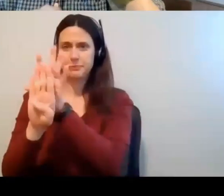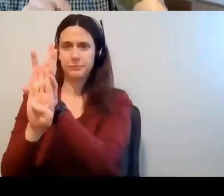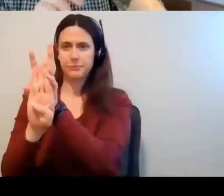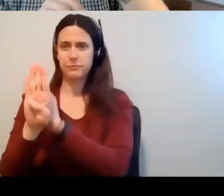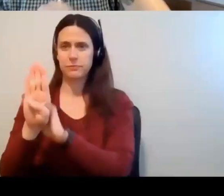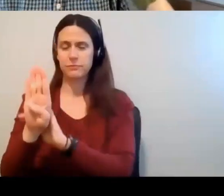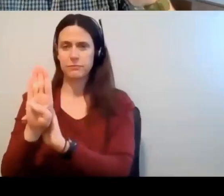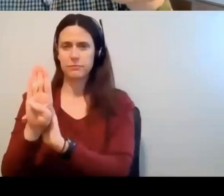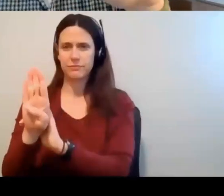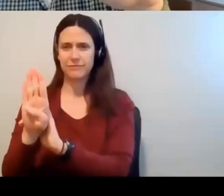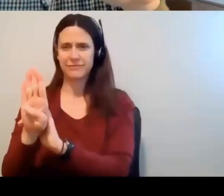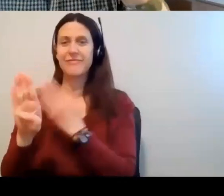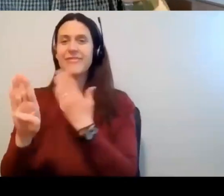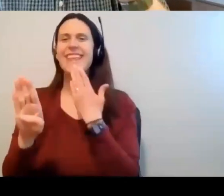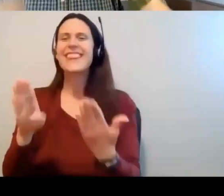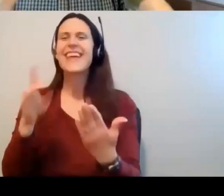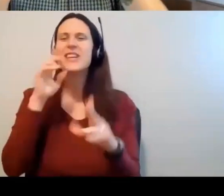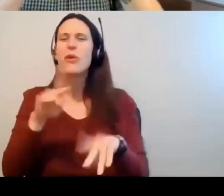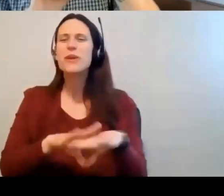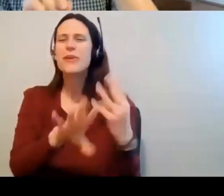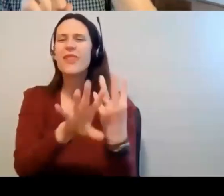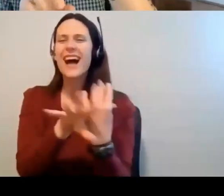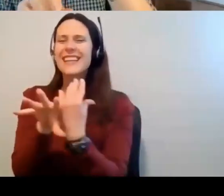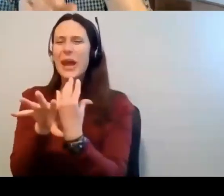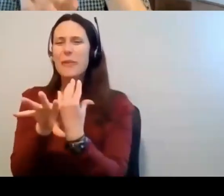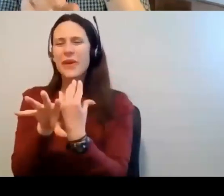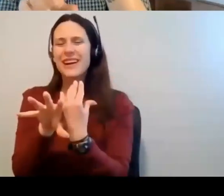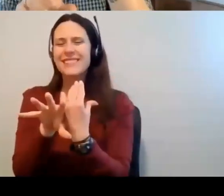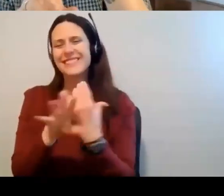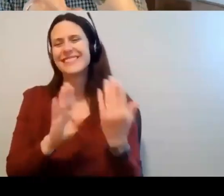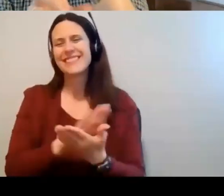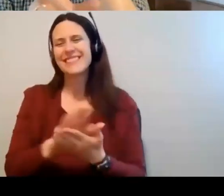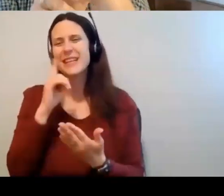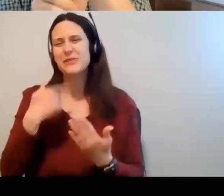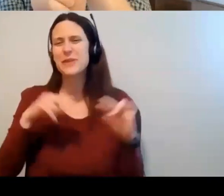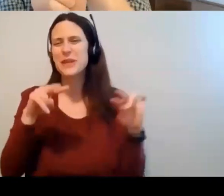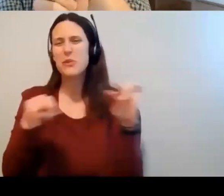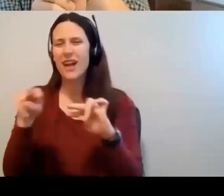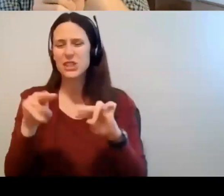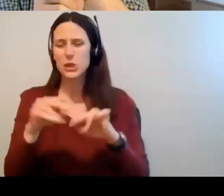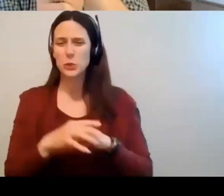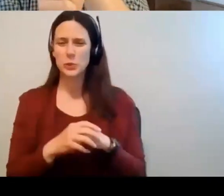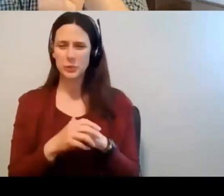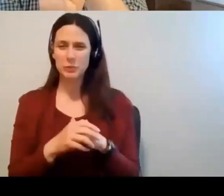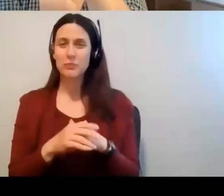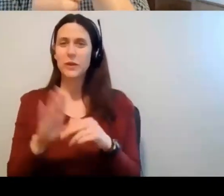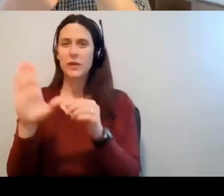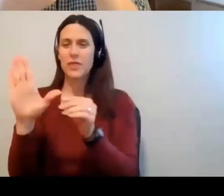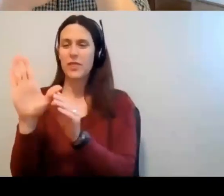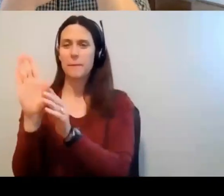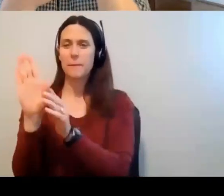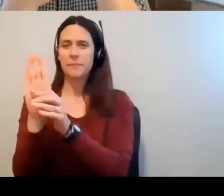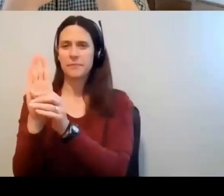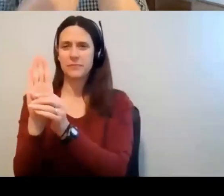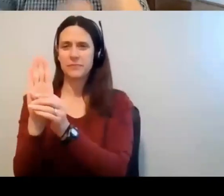Okay. Thank you for the people on camera. I'm being able to monitor you. I appreciate that. Now we're going to take that thumb and we're going to tuck it right